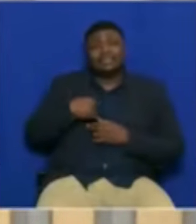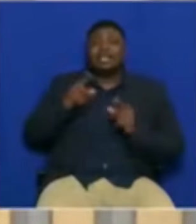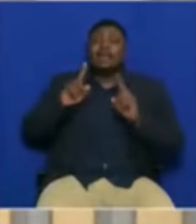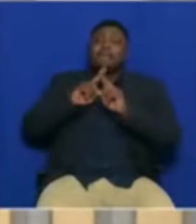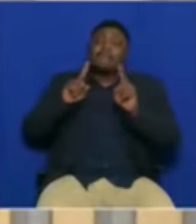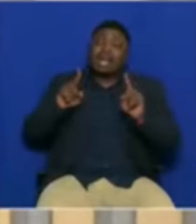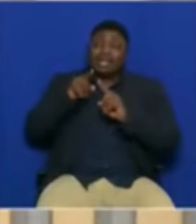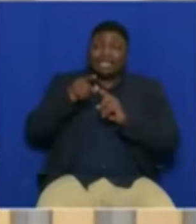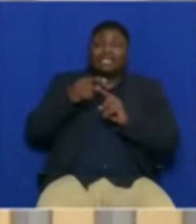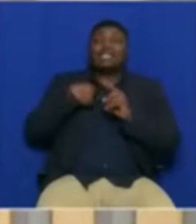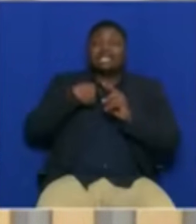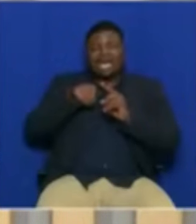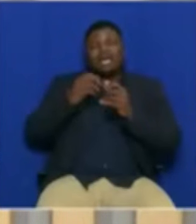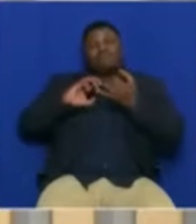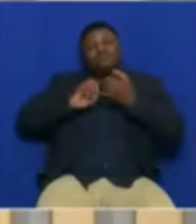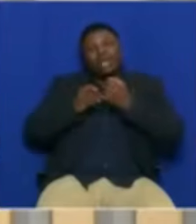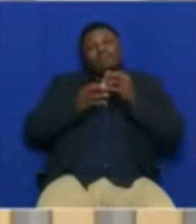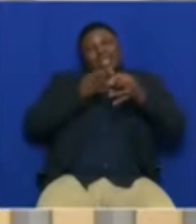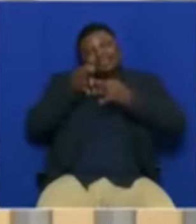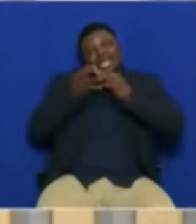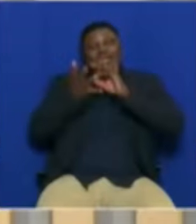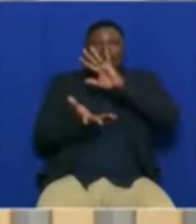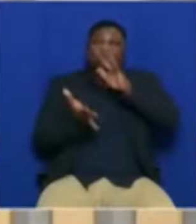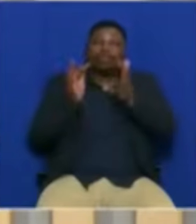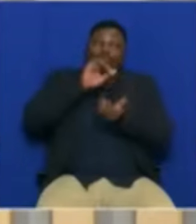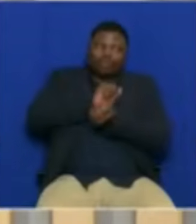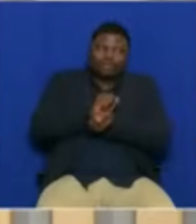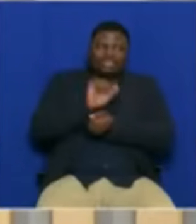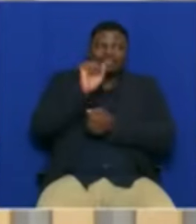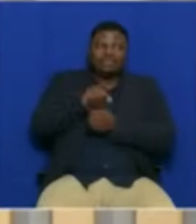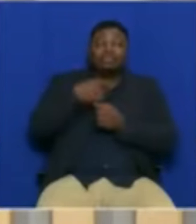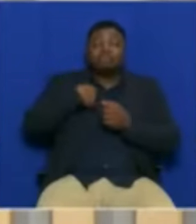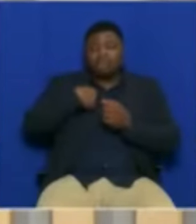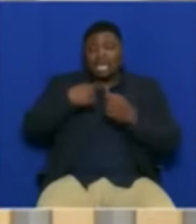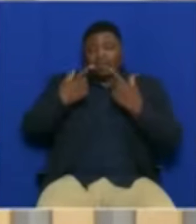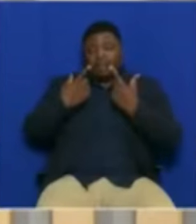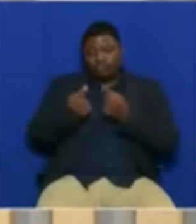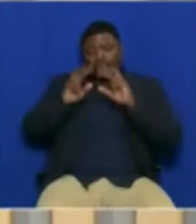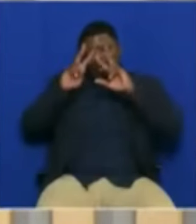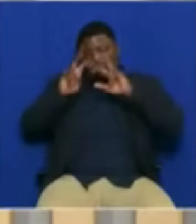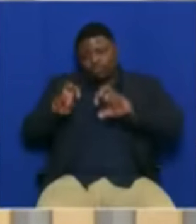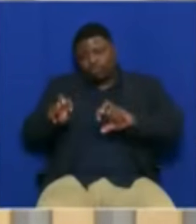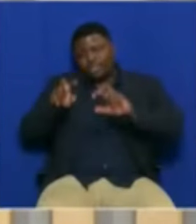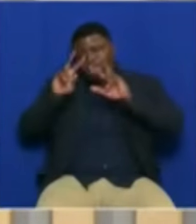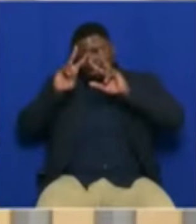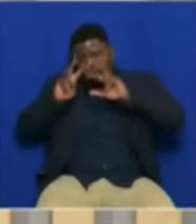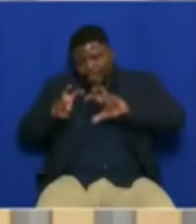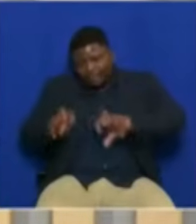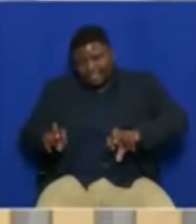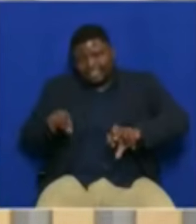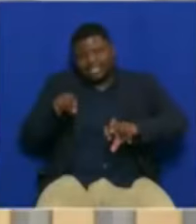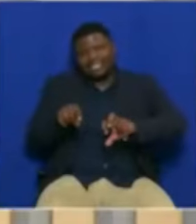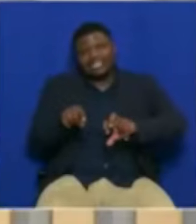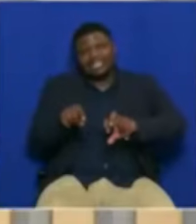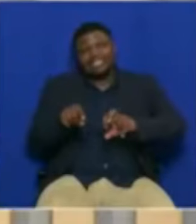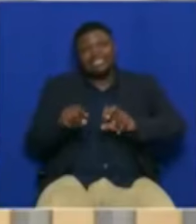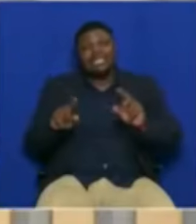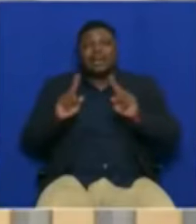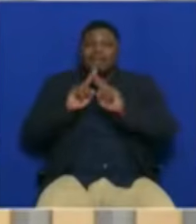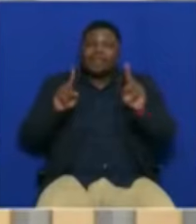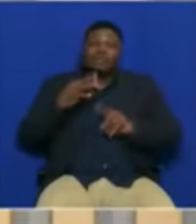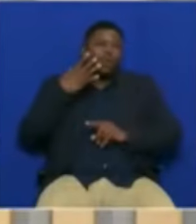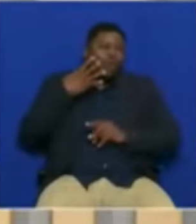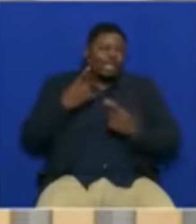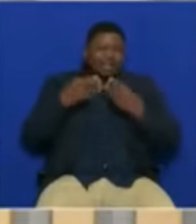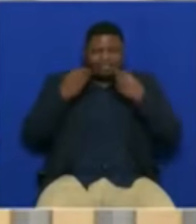is, conducted an investigation that during the course of the investigation, this is what we